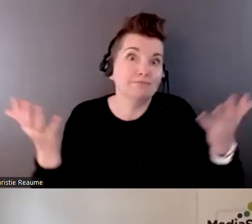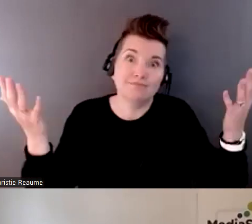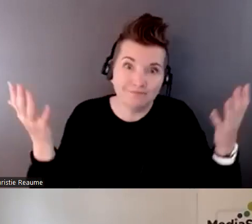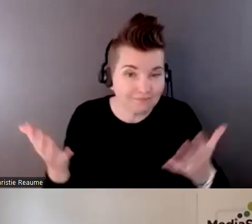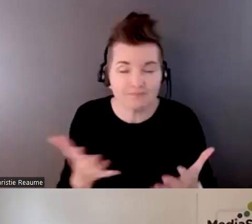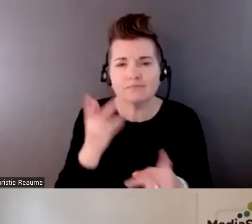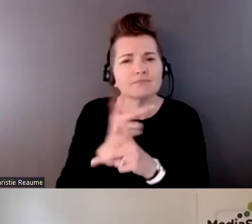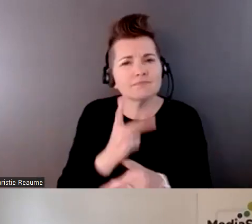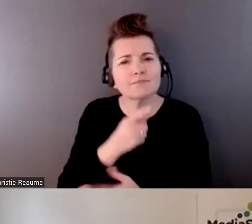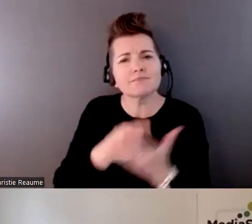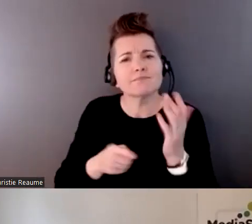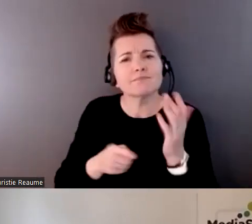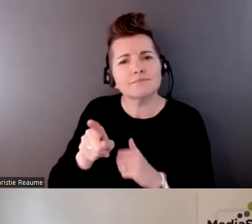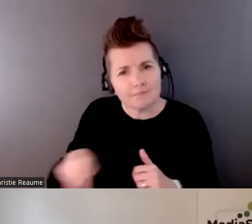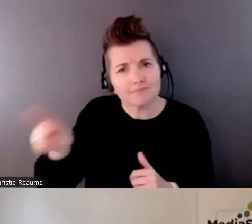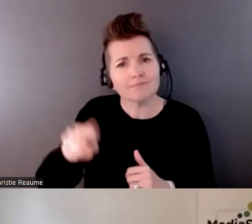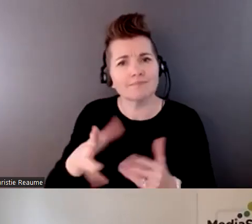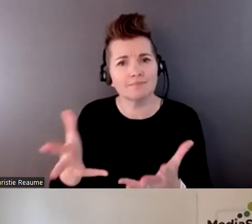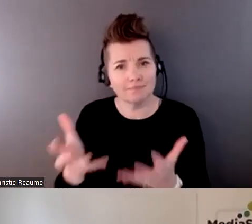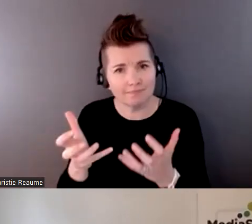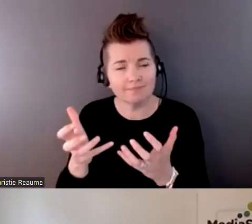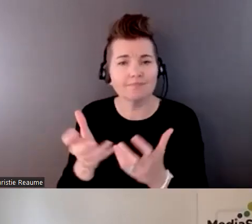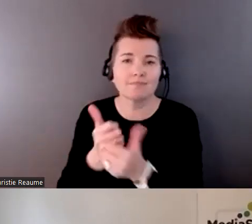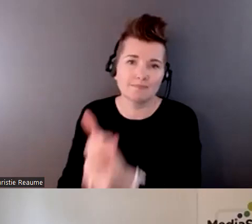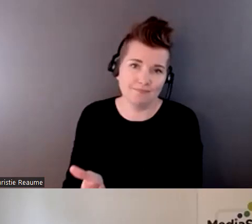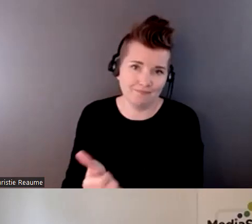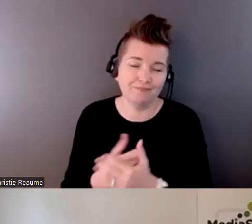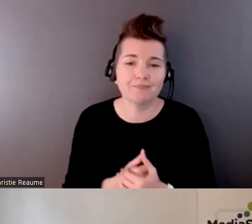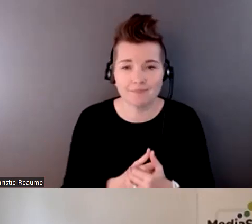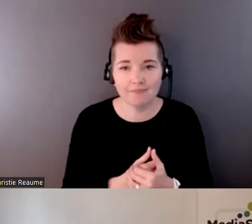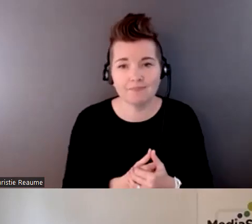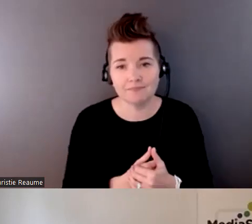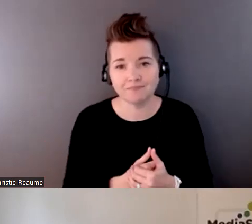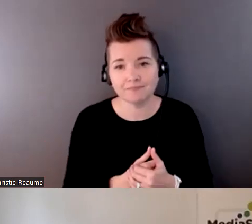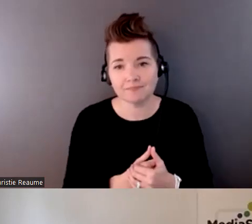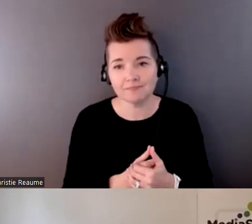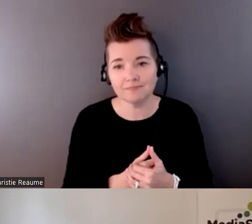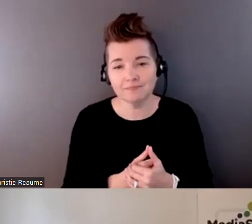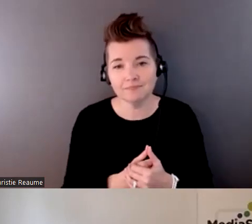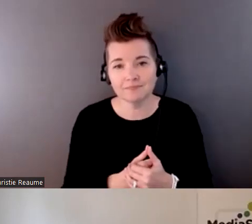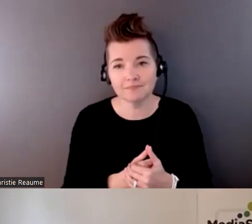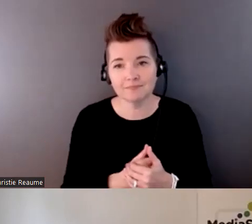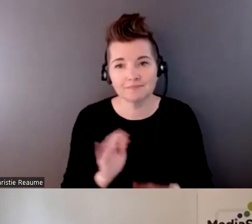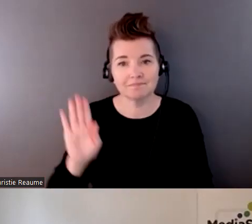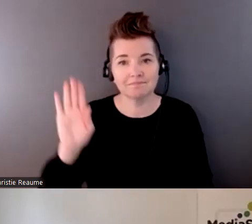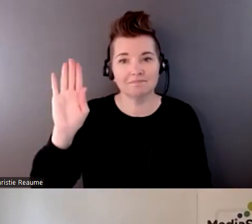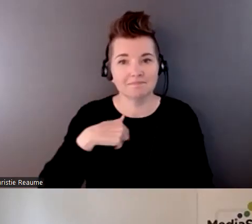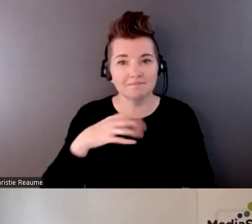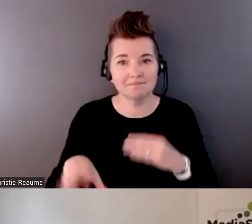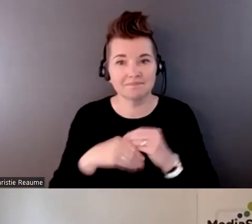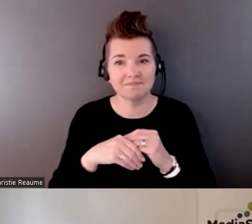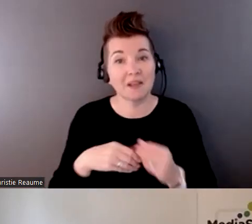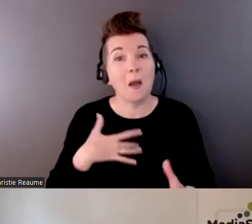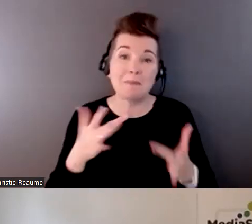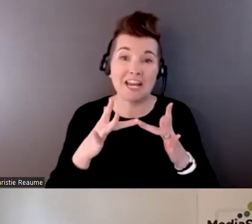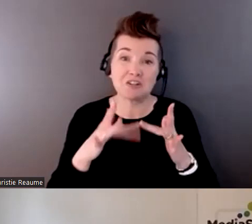impact for their online learning and safety thank you thank you sorry my internet died so I